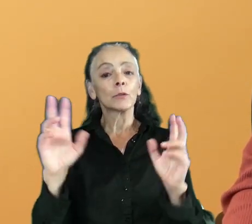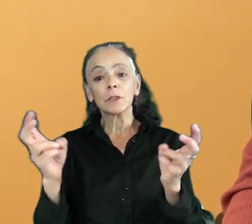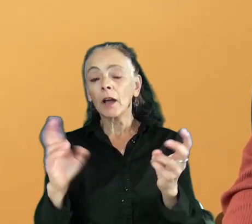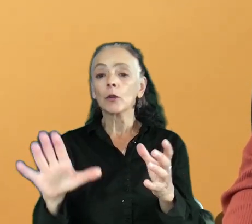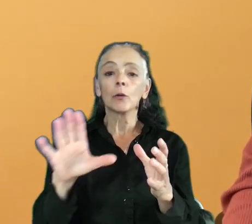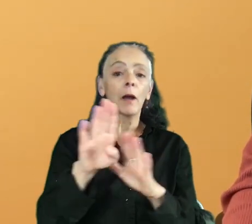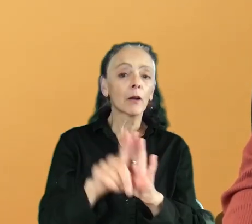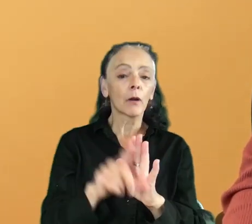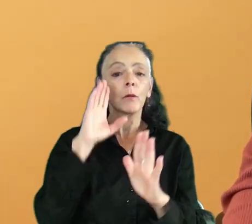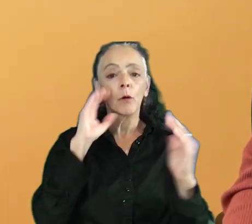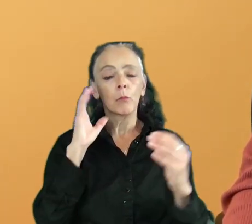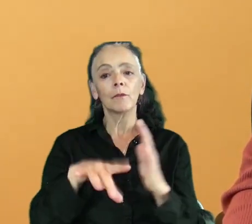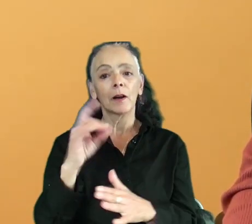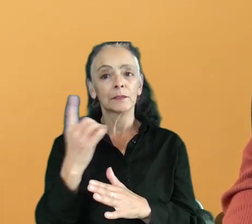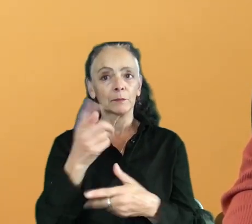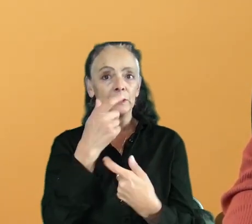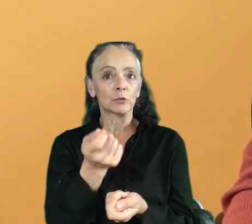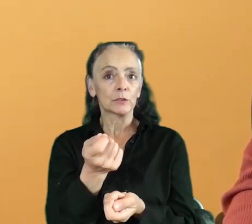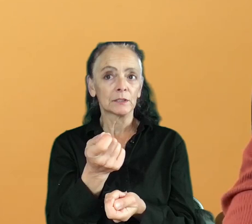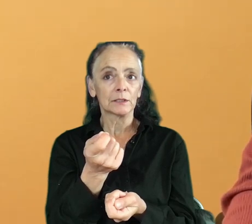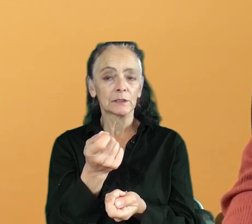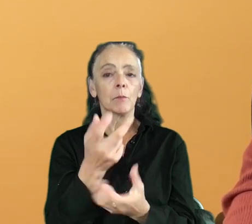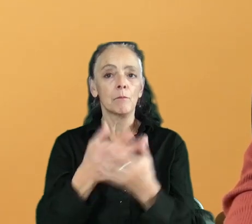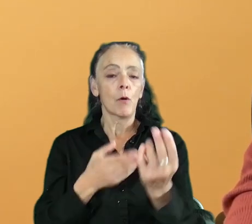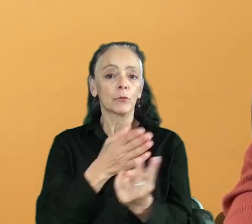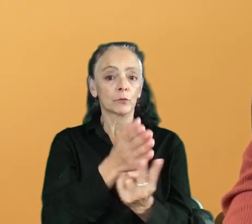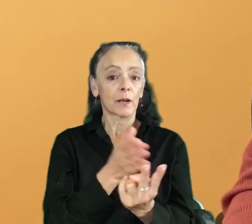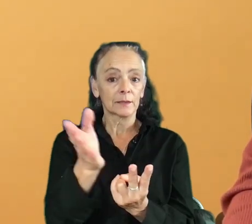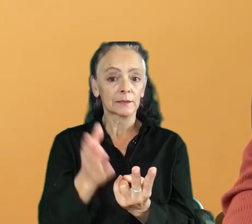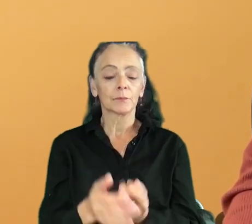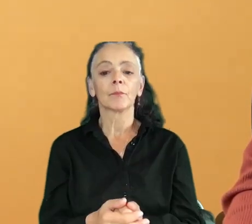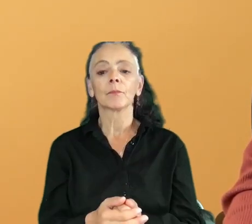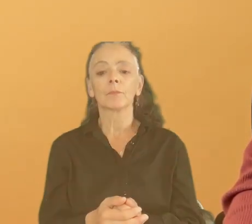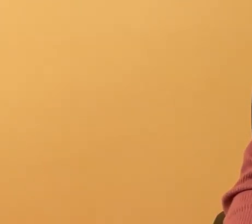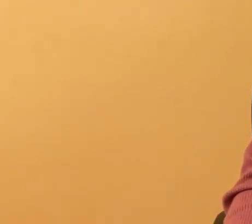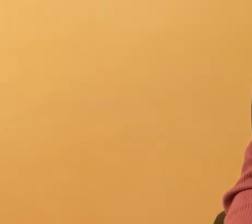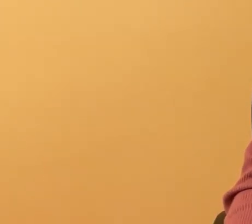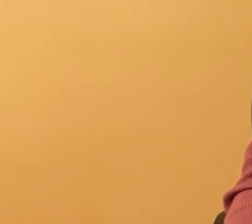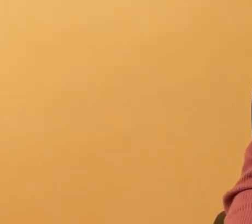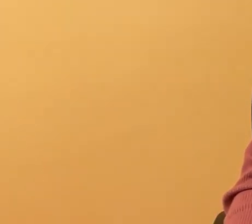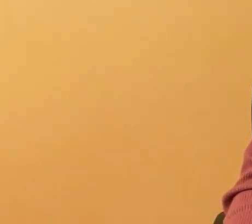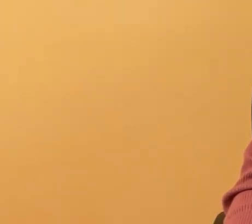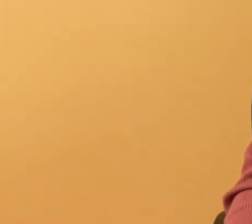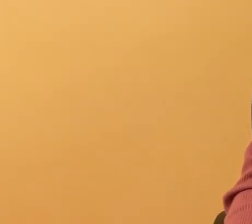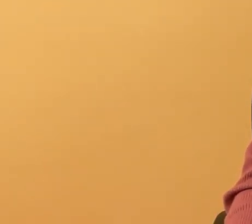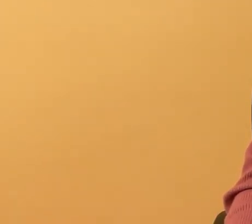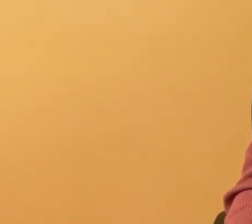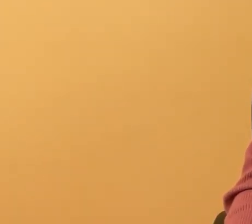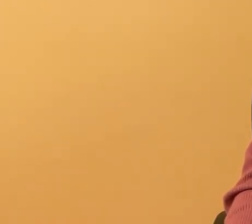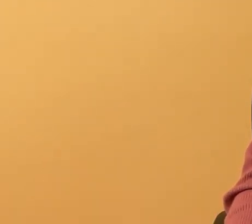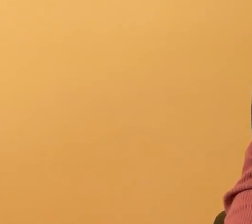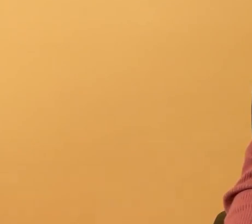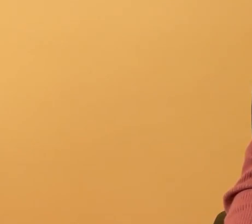research regardless of your title and background we hope you'll find something interesting on both